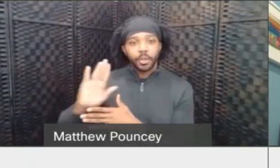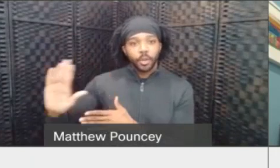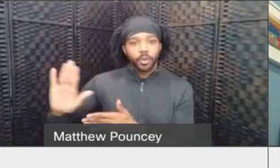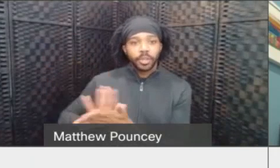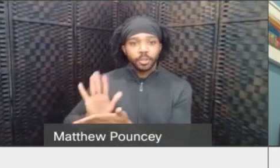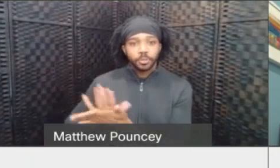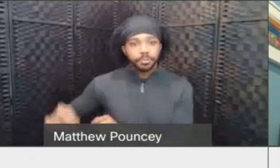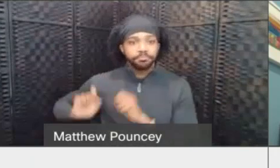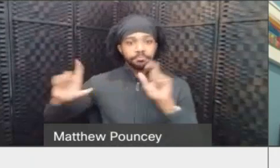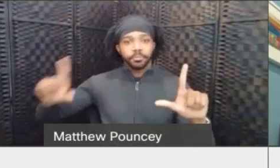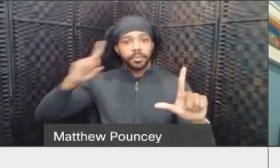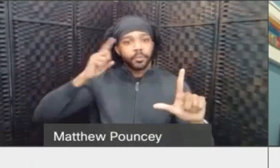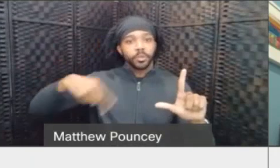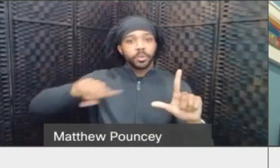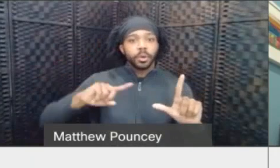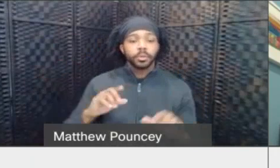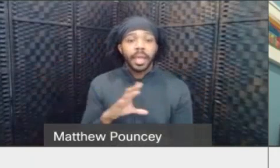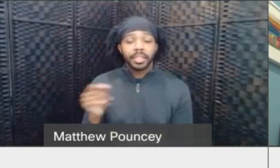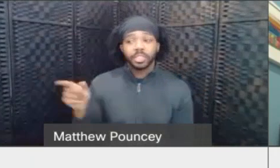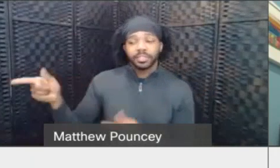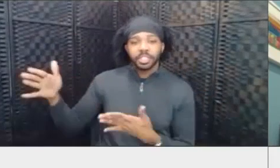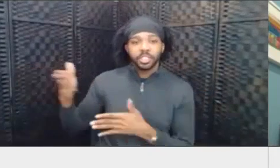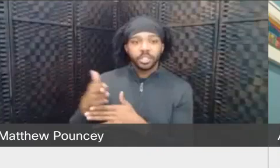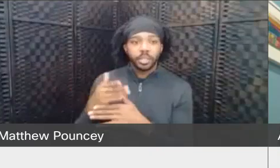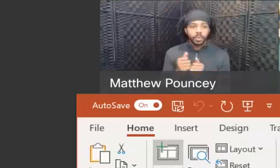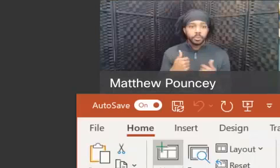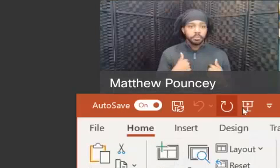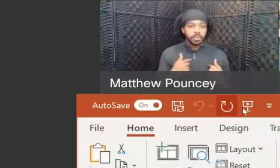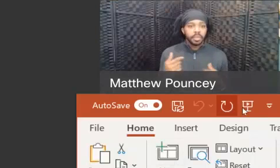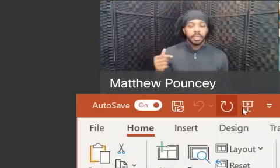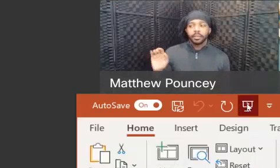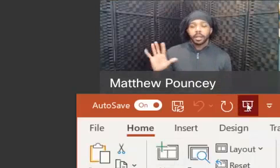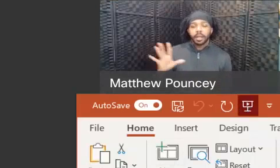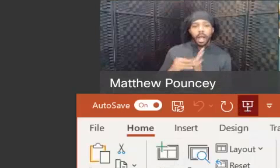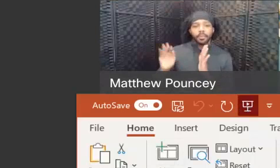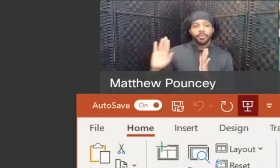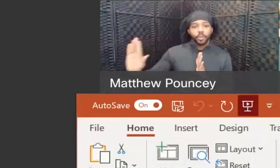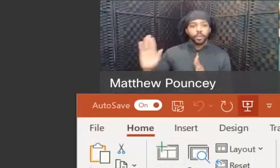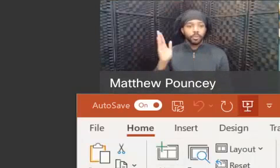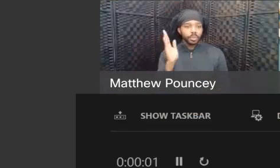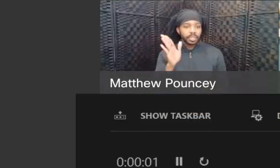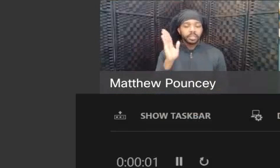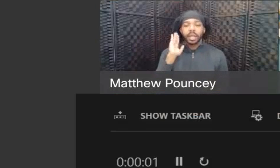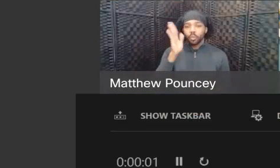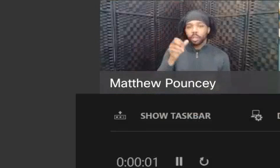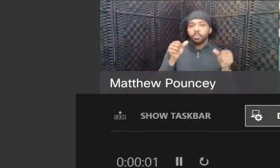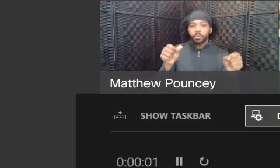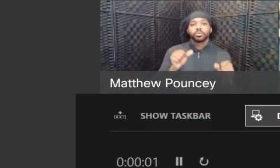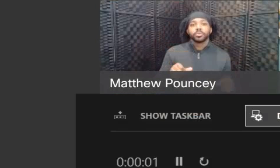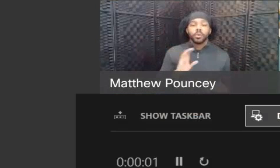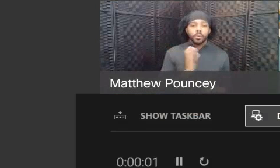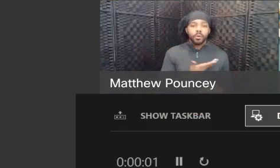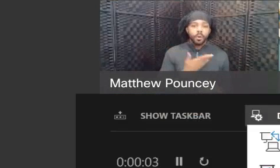with you. And she has shared with me a copy of her presentation, which we will be posting on our